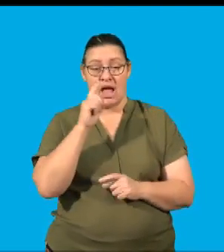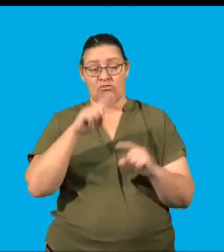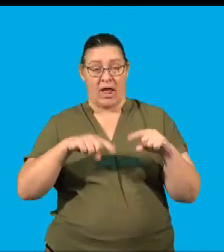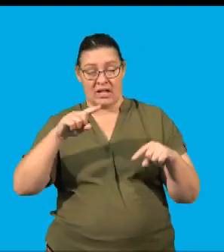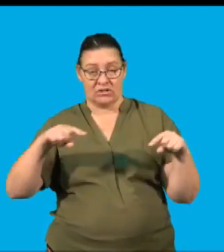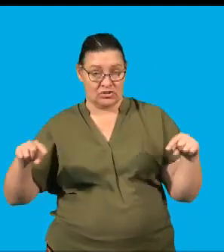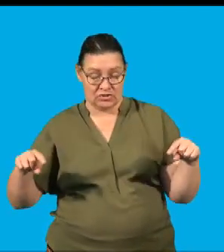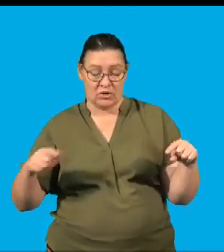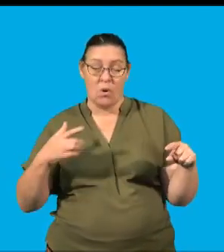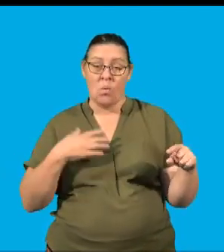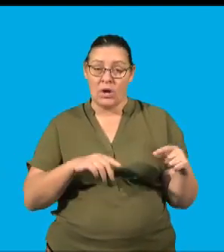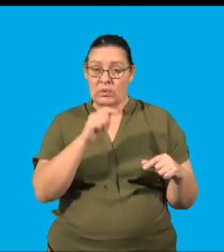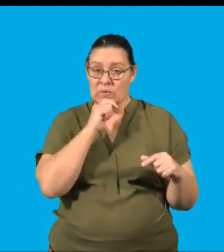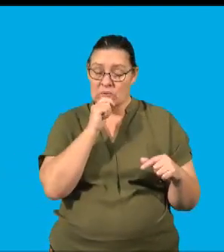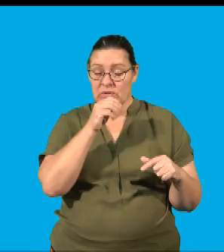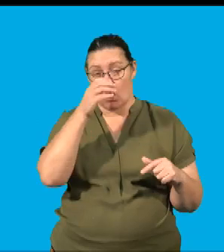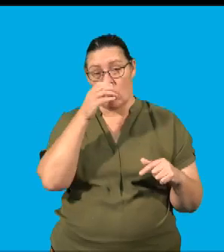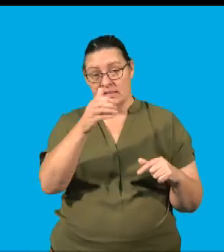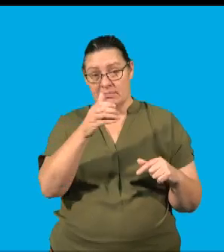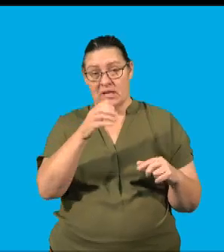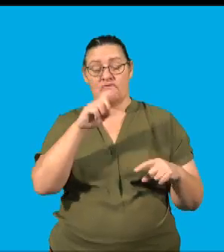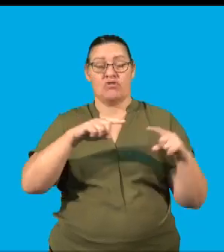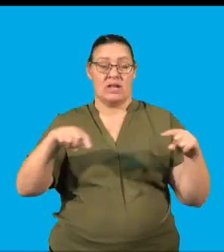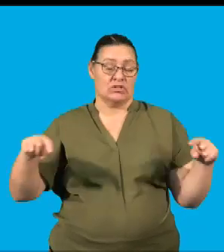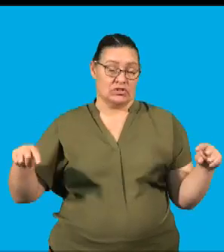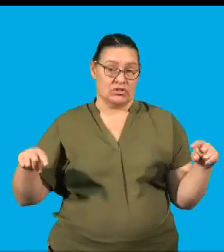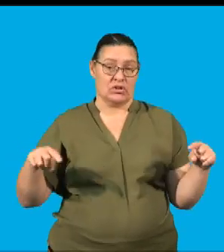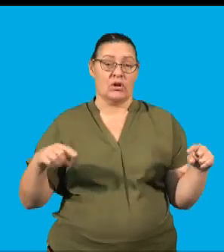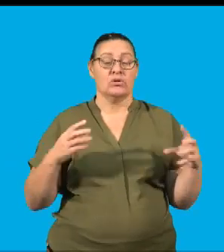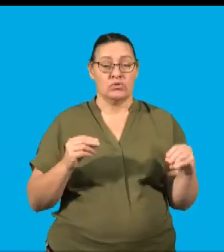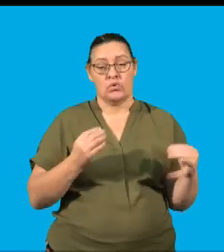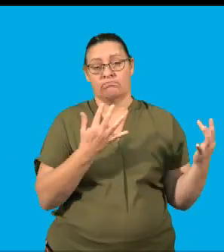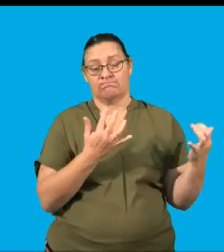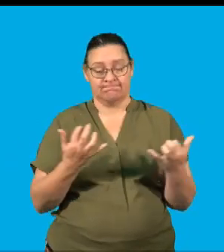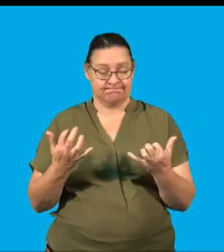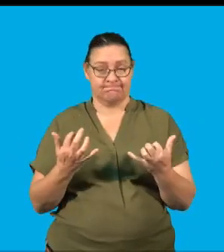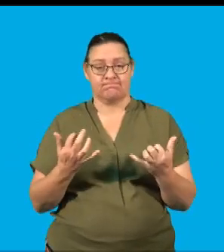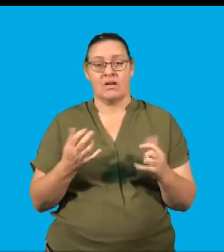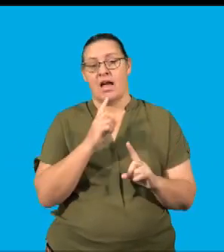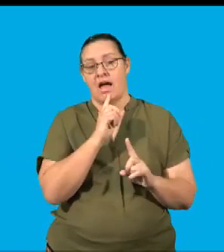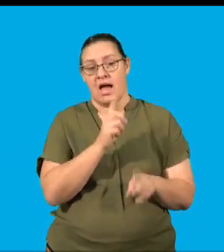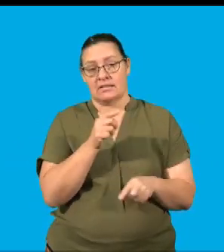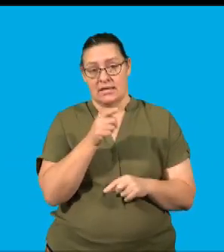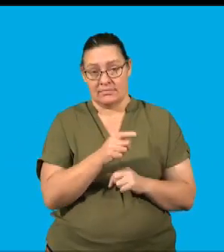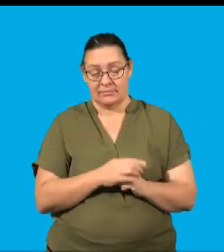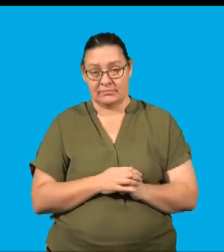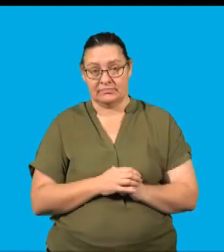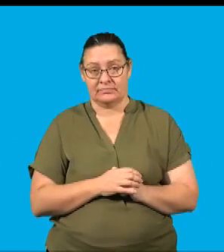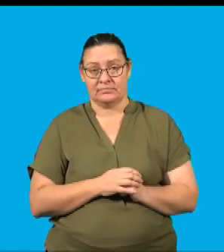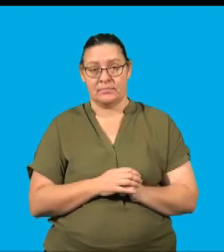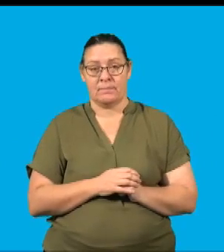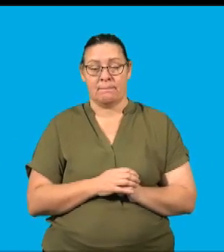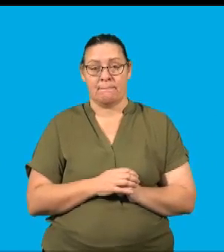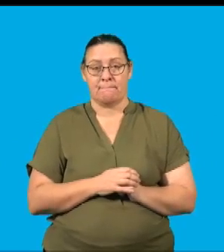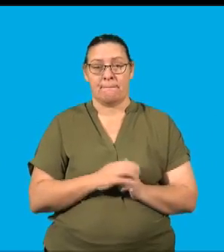that the range, it means they want you to use the concept of range to help you calculate the answer to this